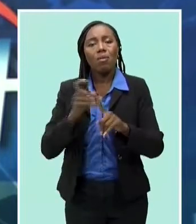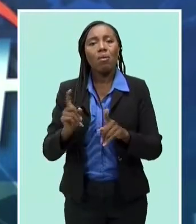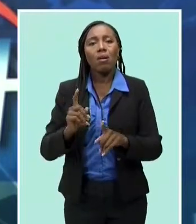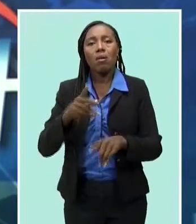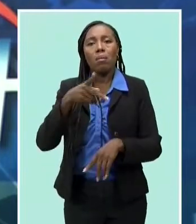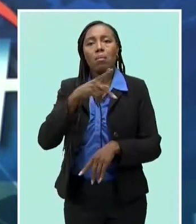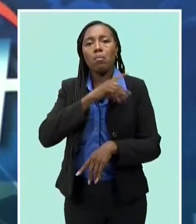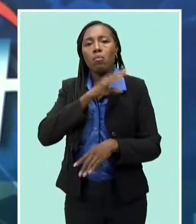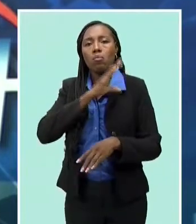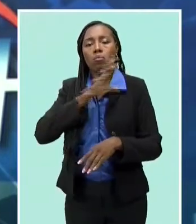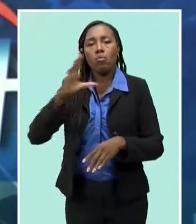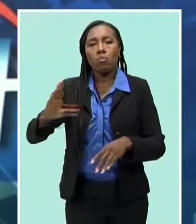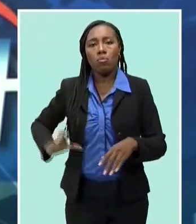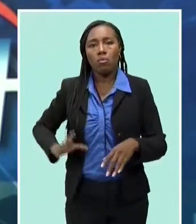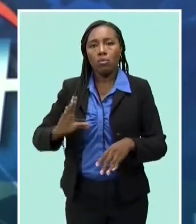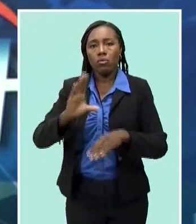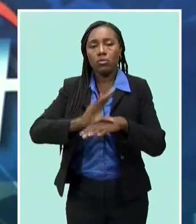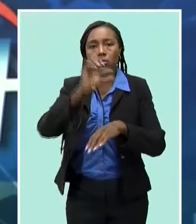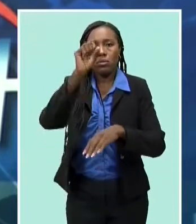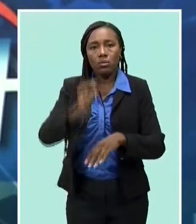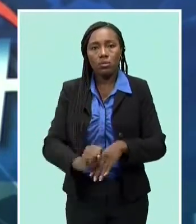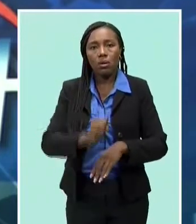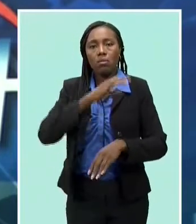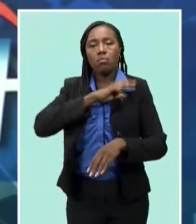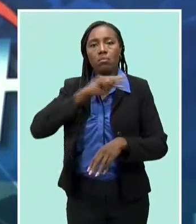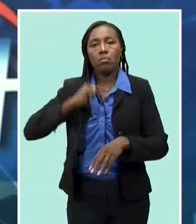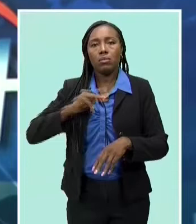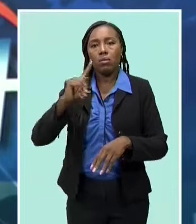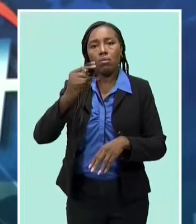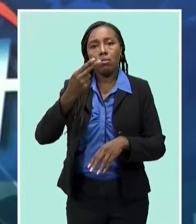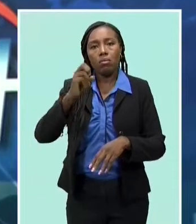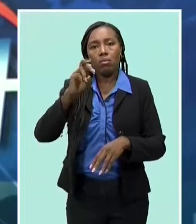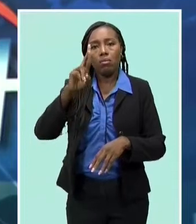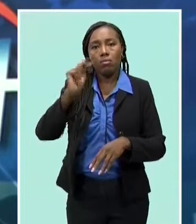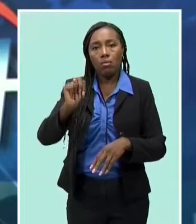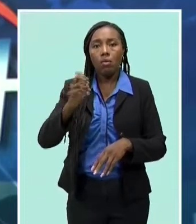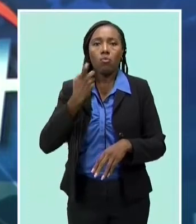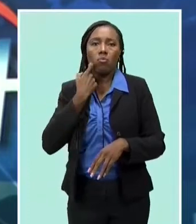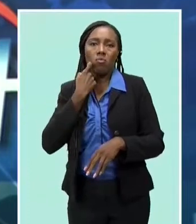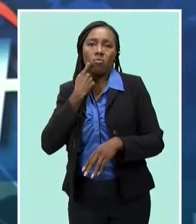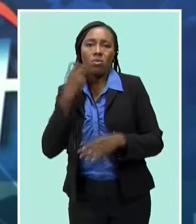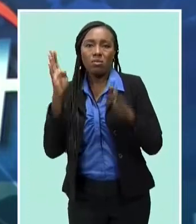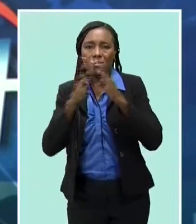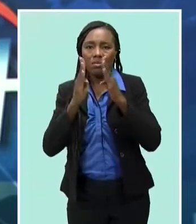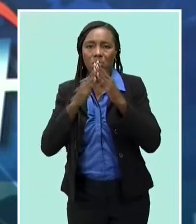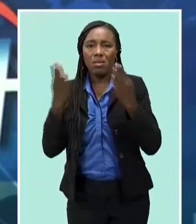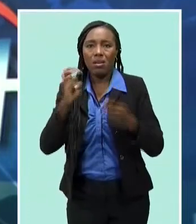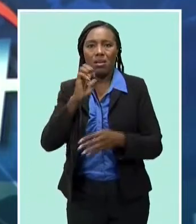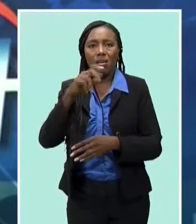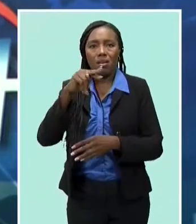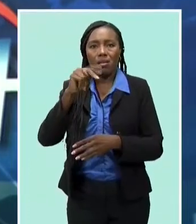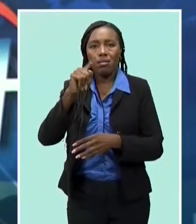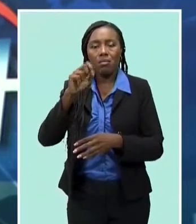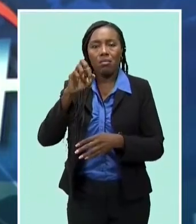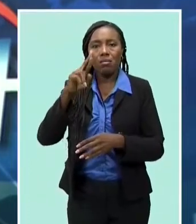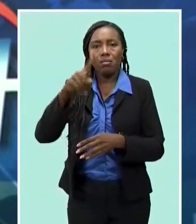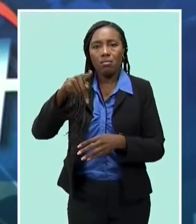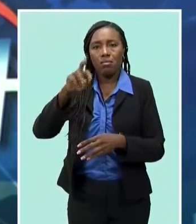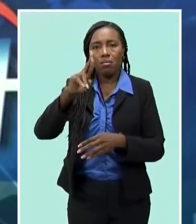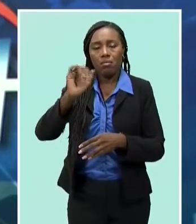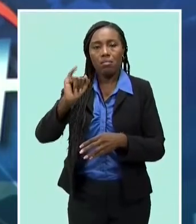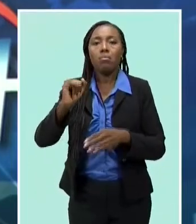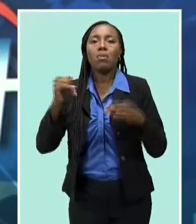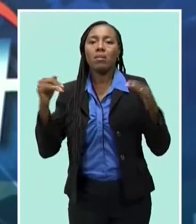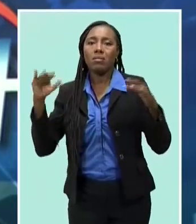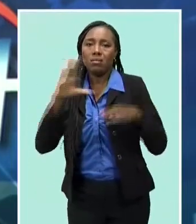Representative for Christchurch South, Ralph Thorne. And he made those comments during a recent meeting of the Enterprise Development Neighbourhood Watch, which is